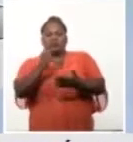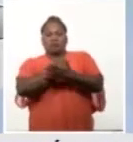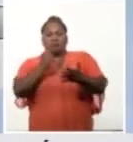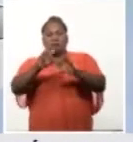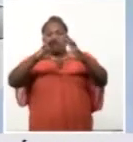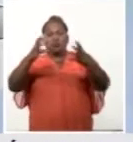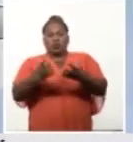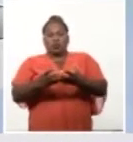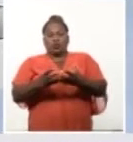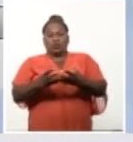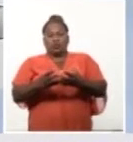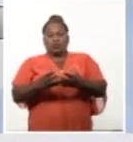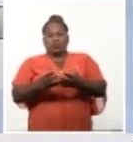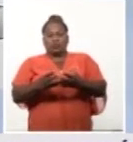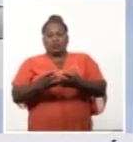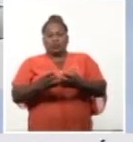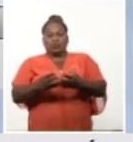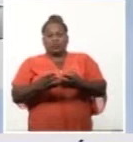48.38% of the cases in the world.